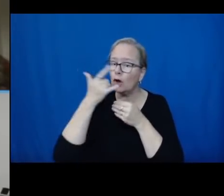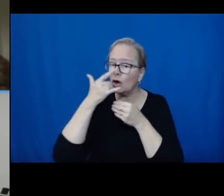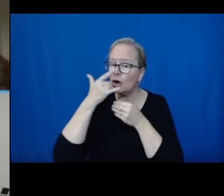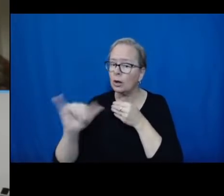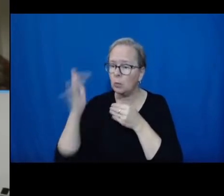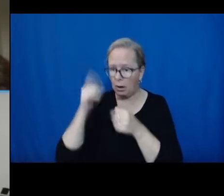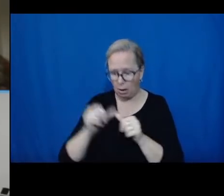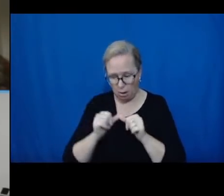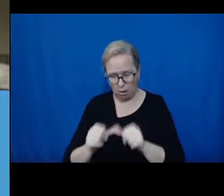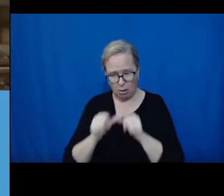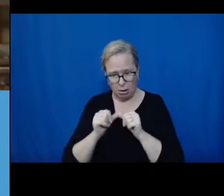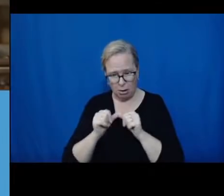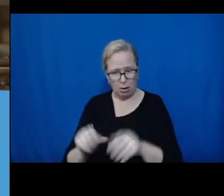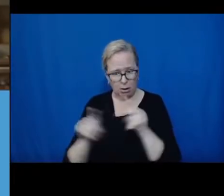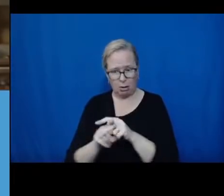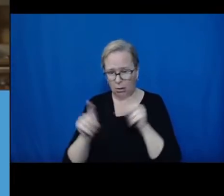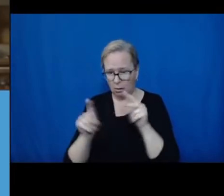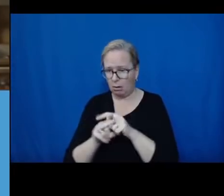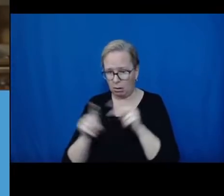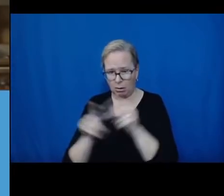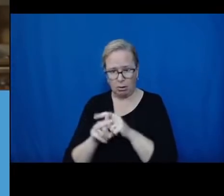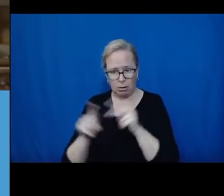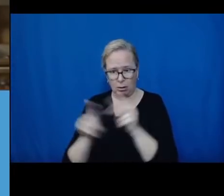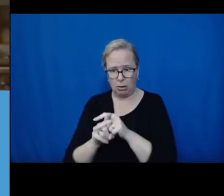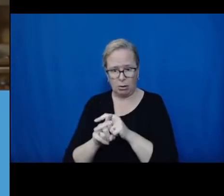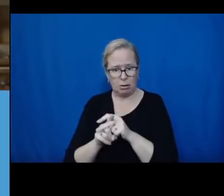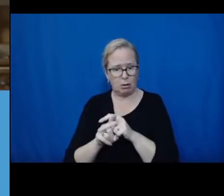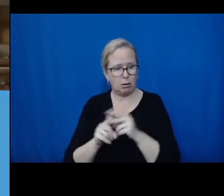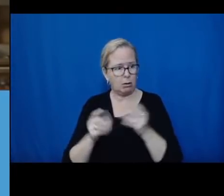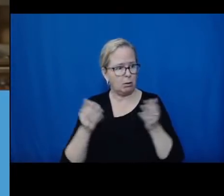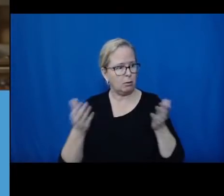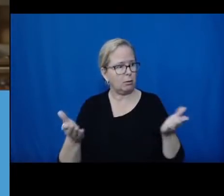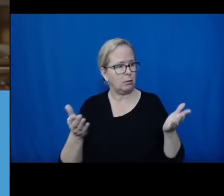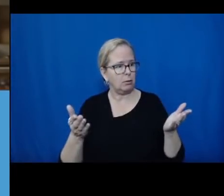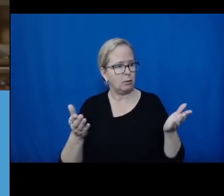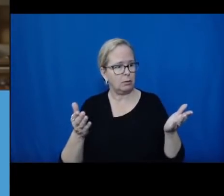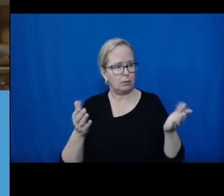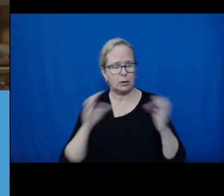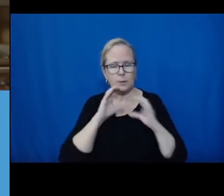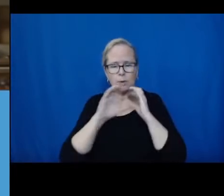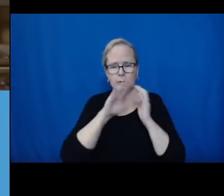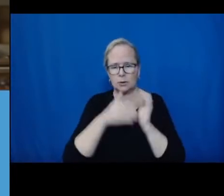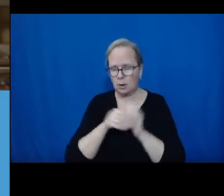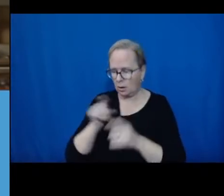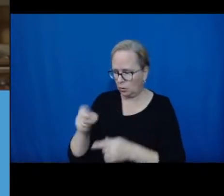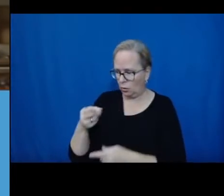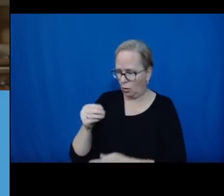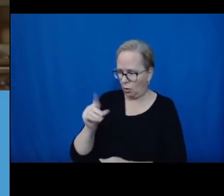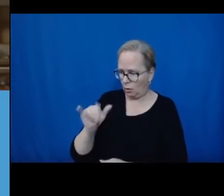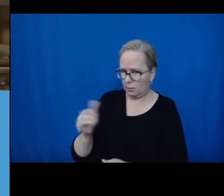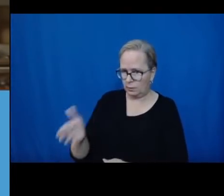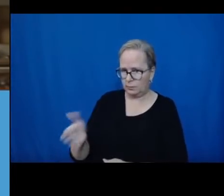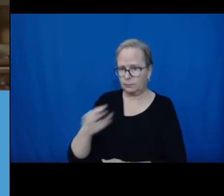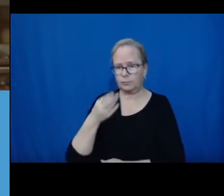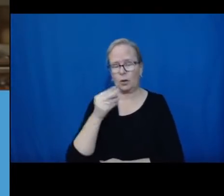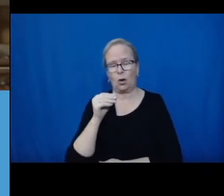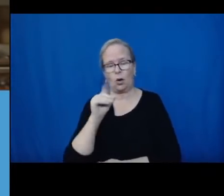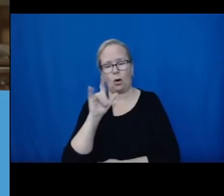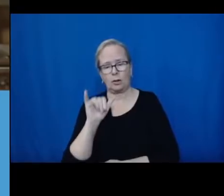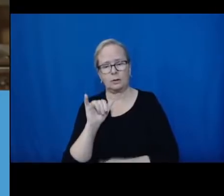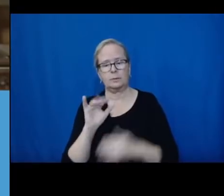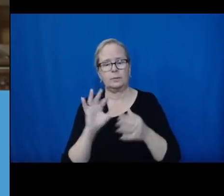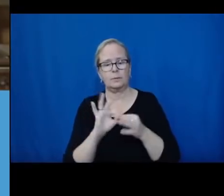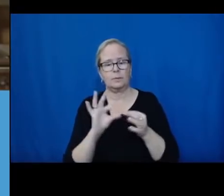so. Holly, do you have any comments on that? I guess I feel quite lucky. We're a bit